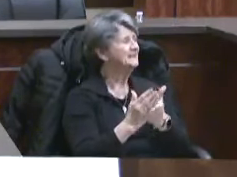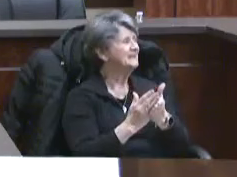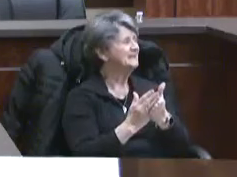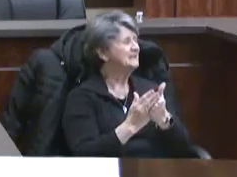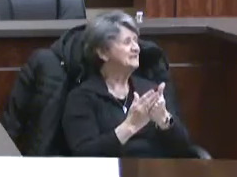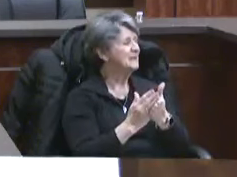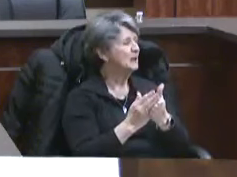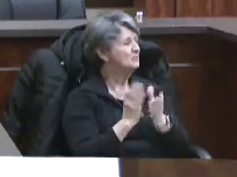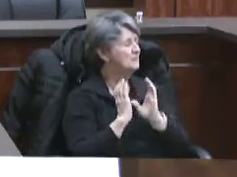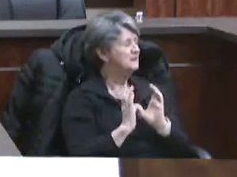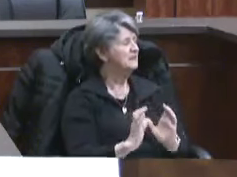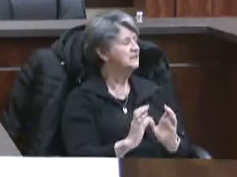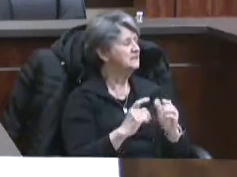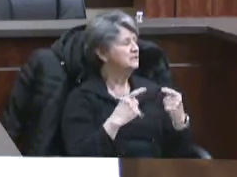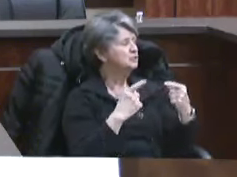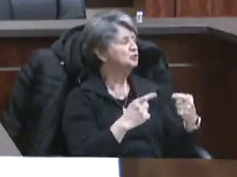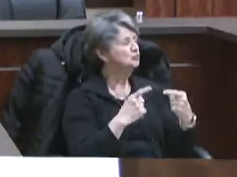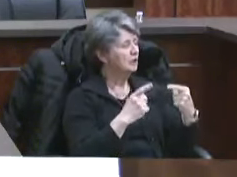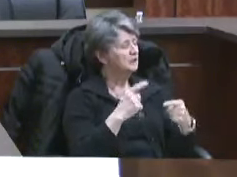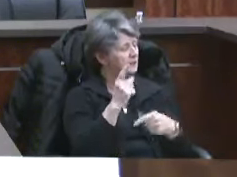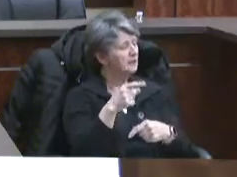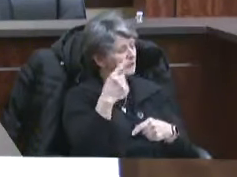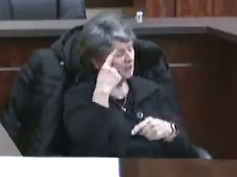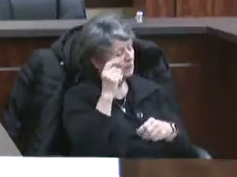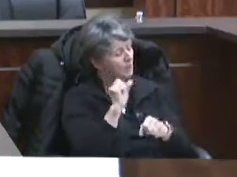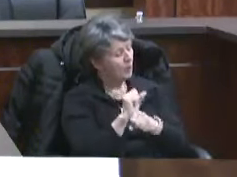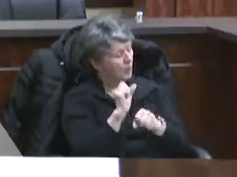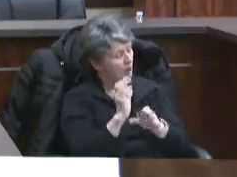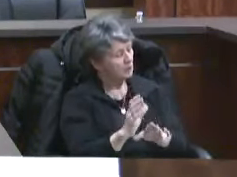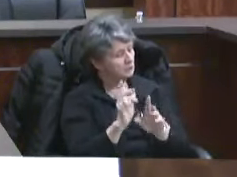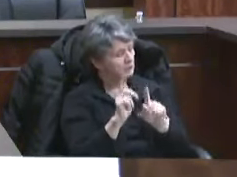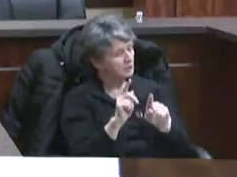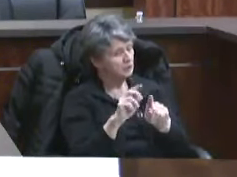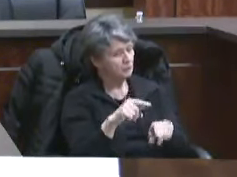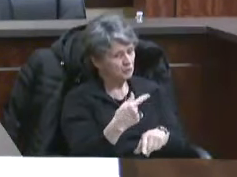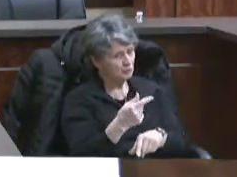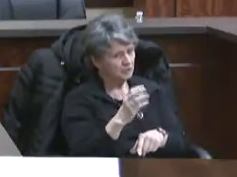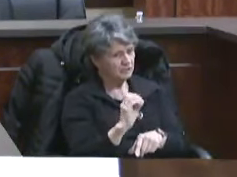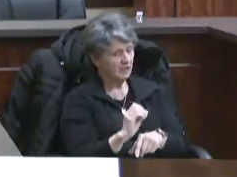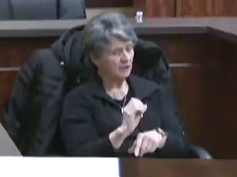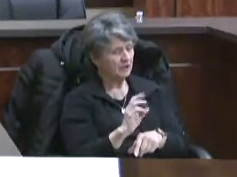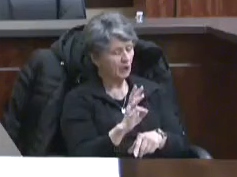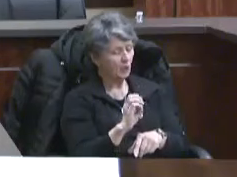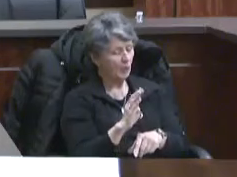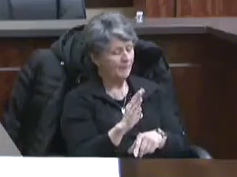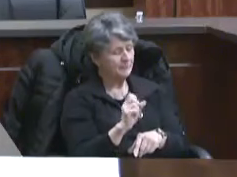assistance with struggling government federal workers. And some of the programs, if you go to the Prince George County website,